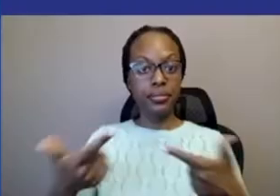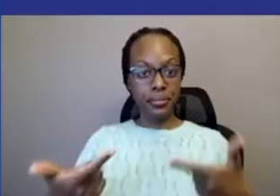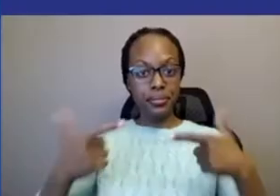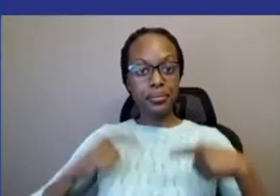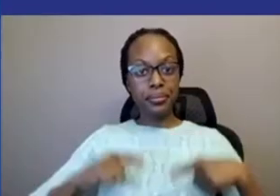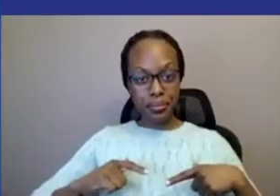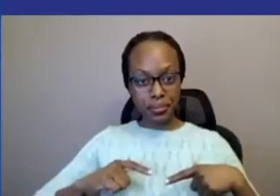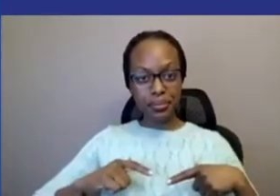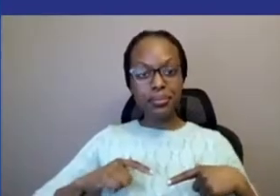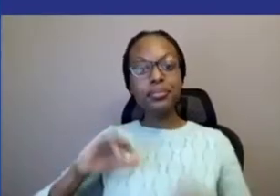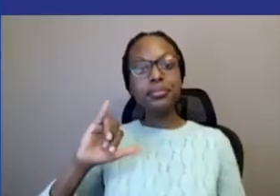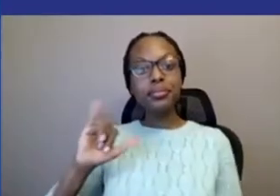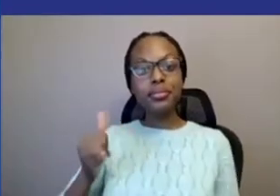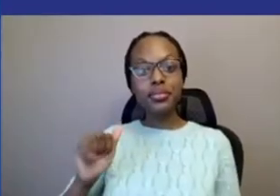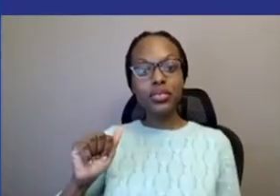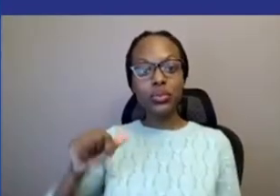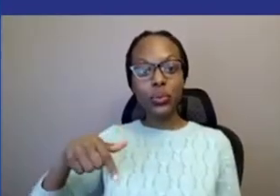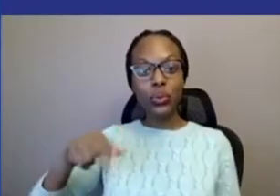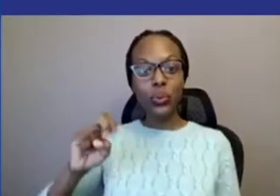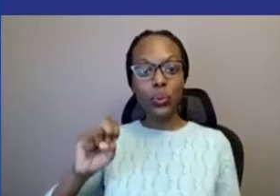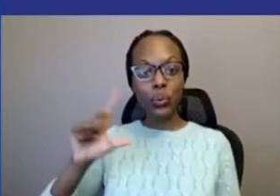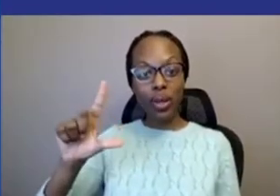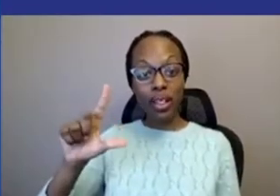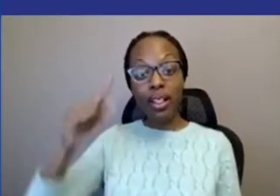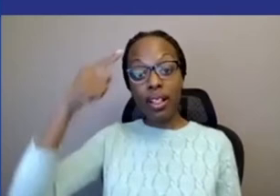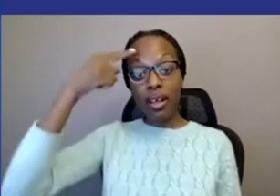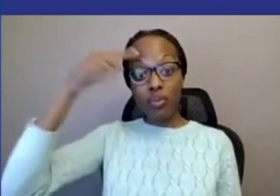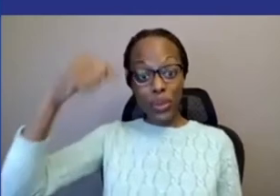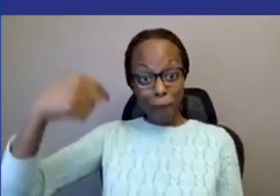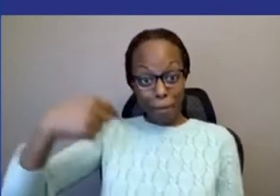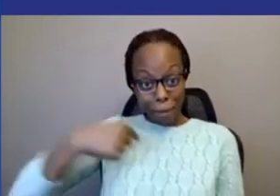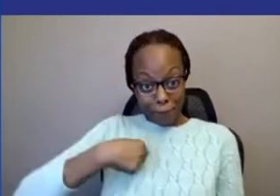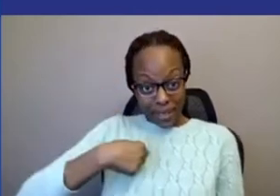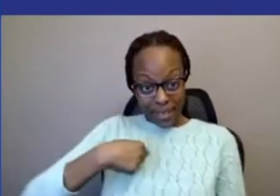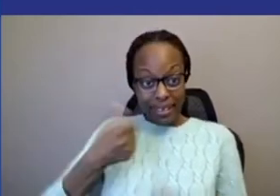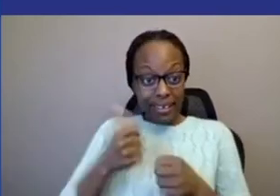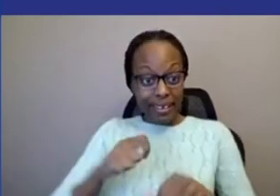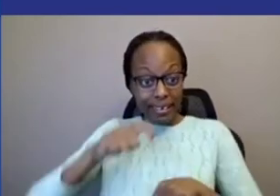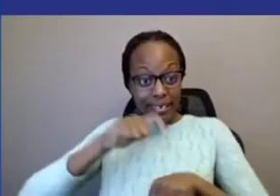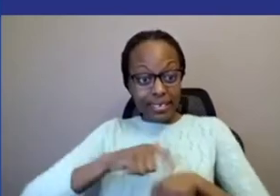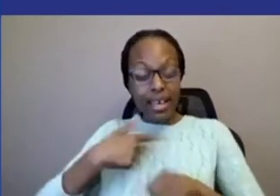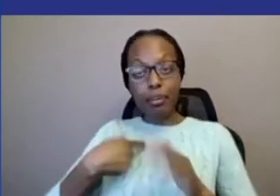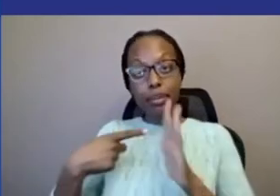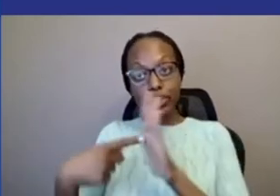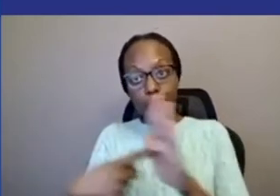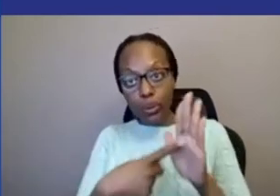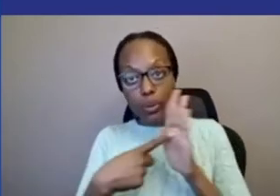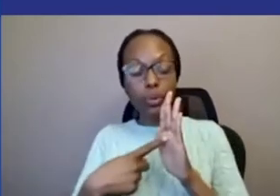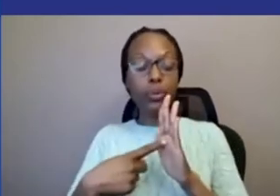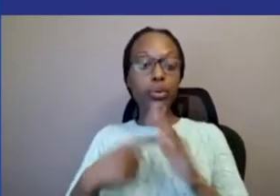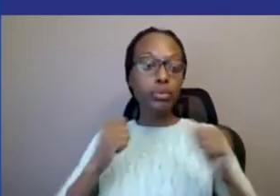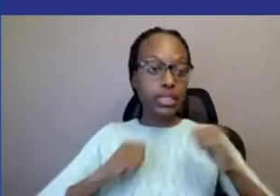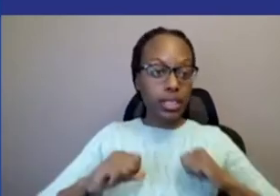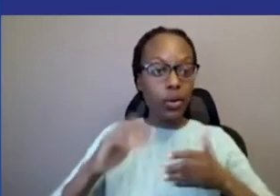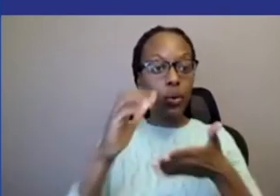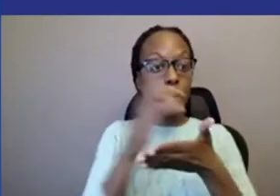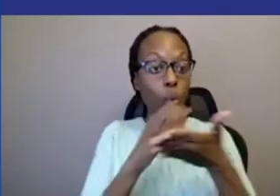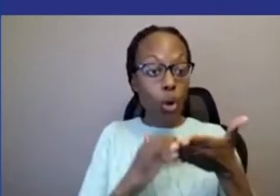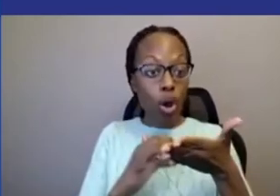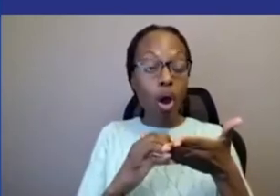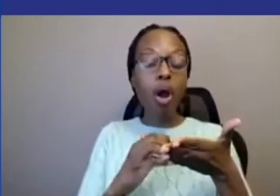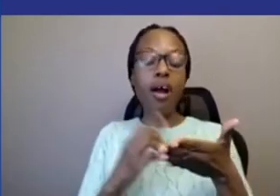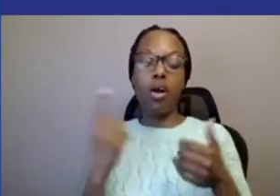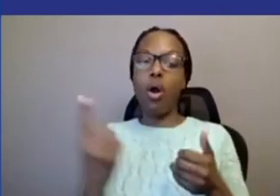anytime I'm doing anything, showcasing anything, presenting, choreographing, whatever, you know, it's always important to